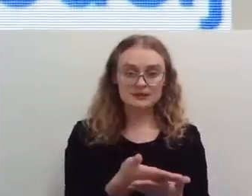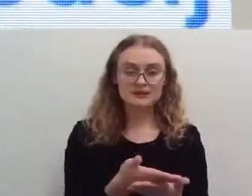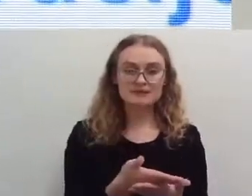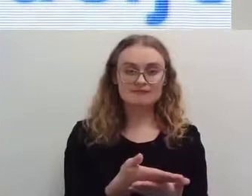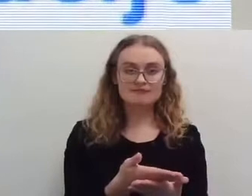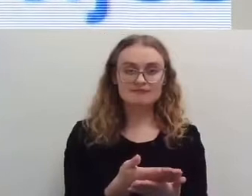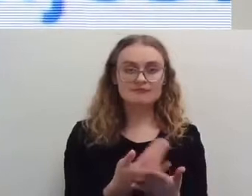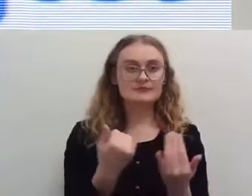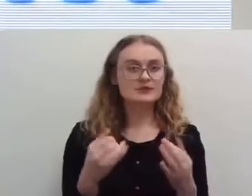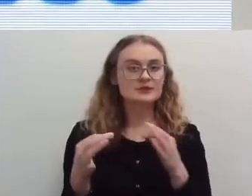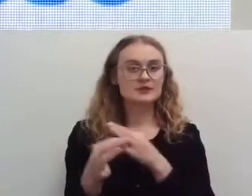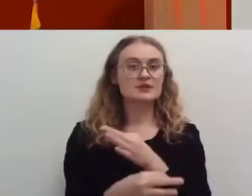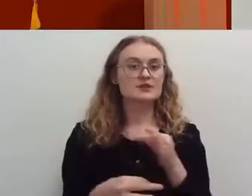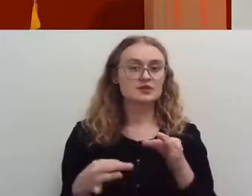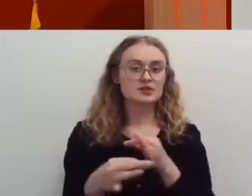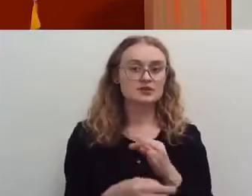With us here